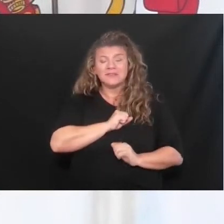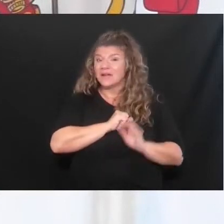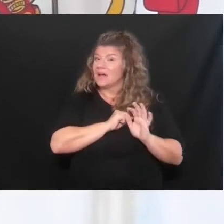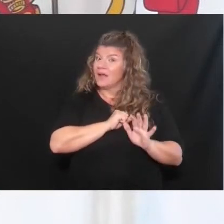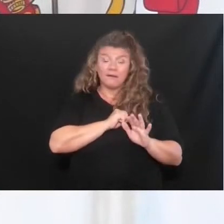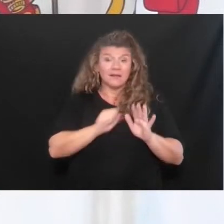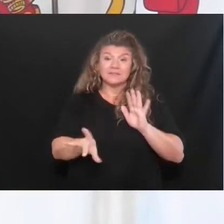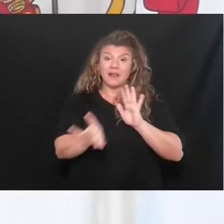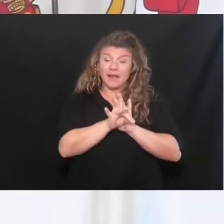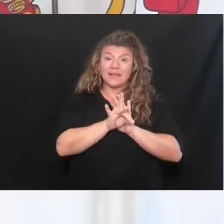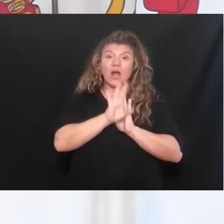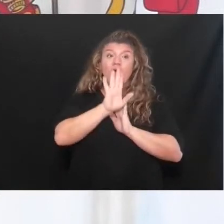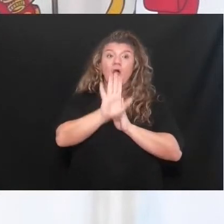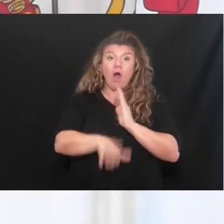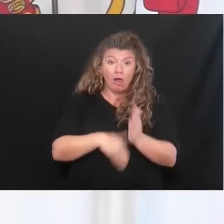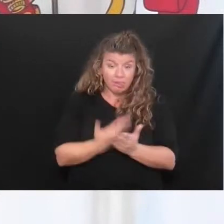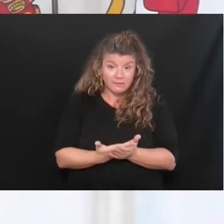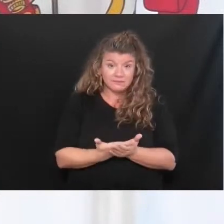selecting all.